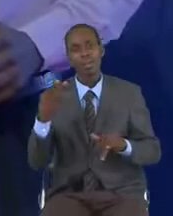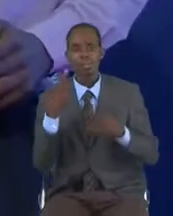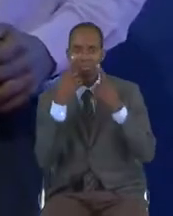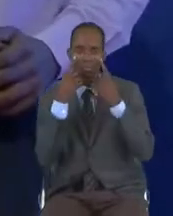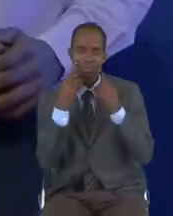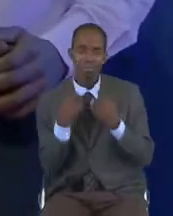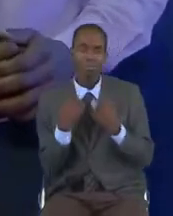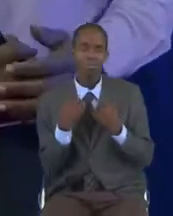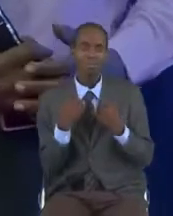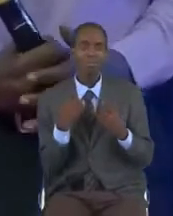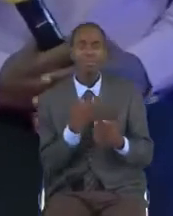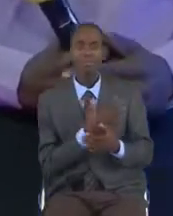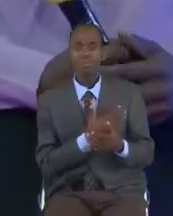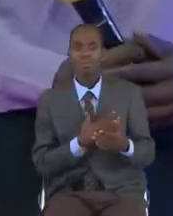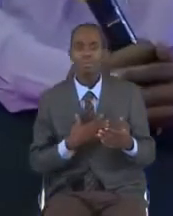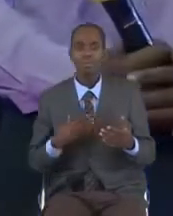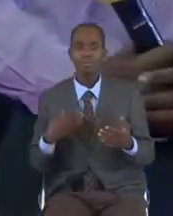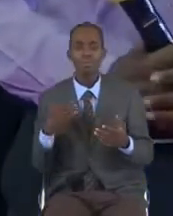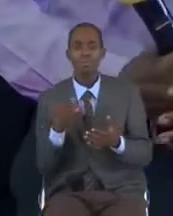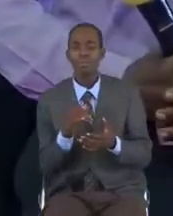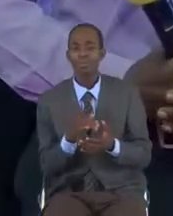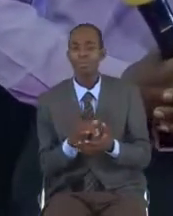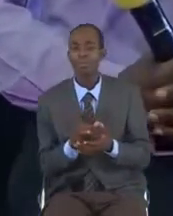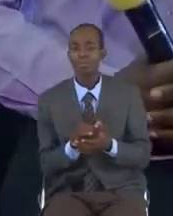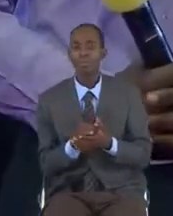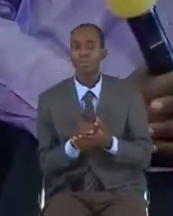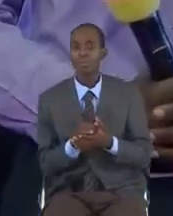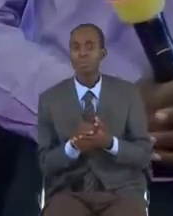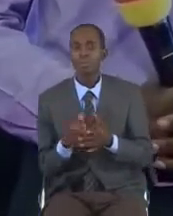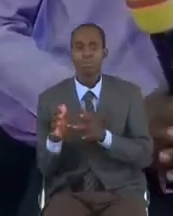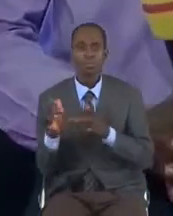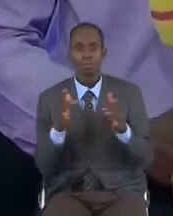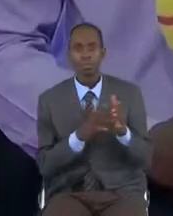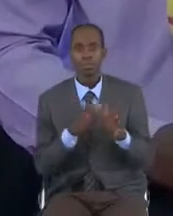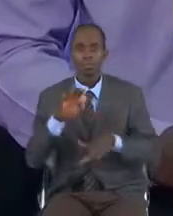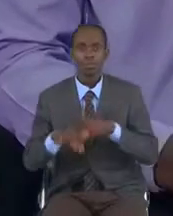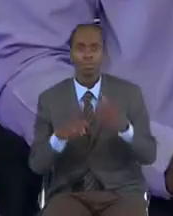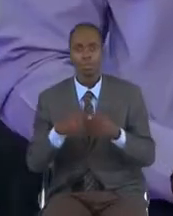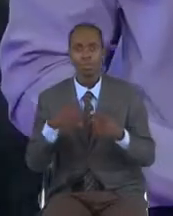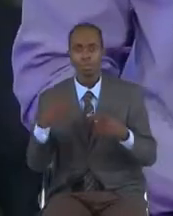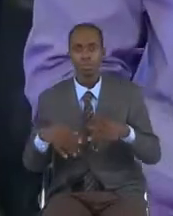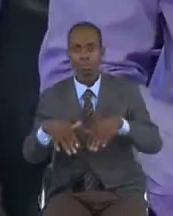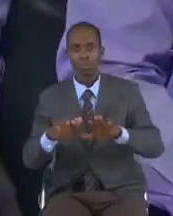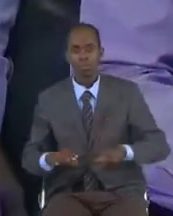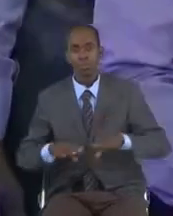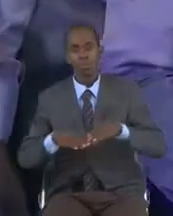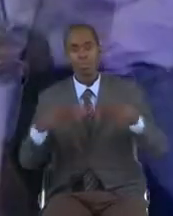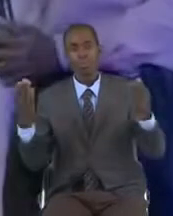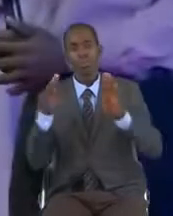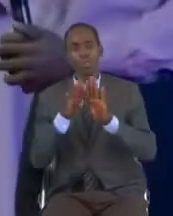A good man, why, Lord, why? Jesus walked to that tomb, they opened wide the